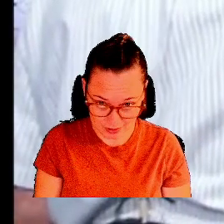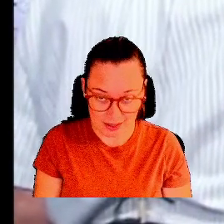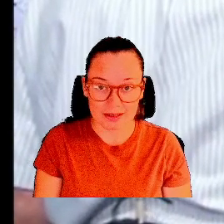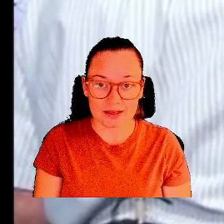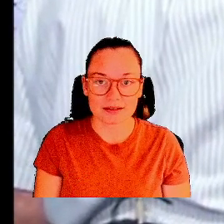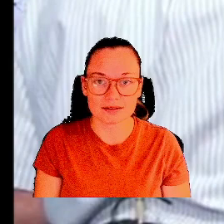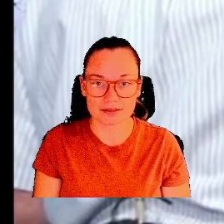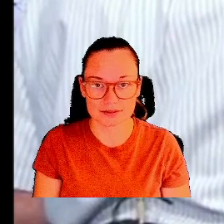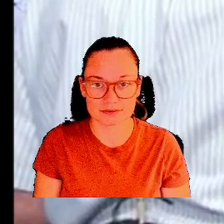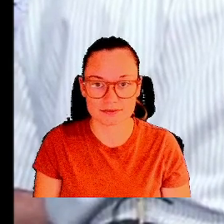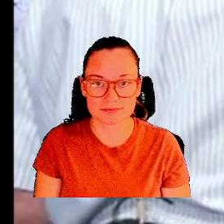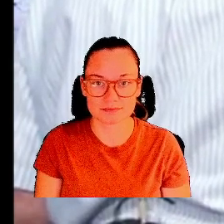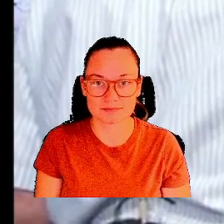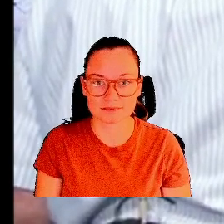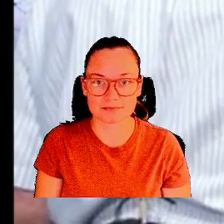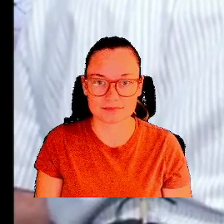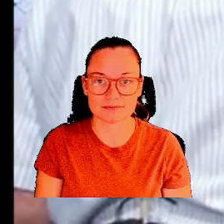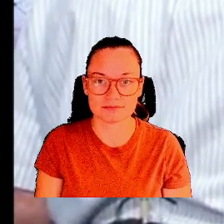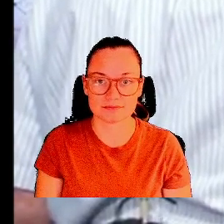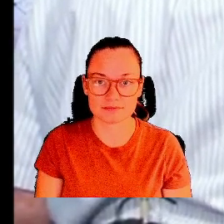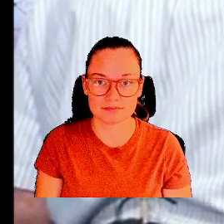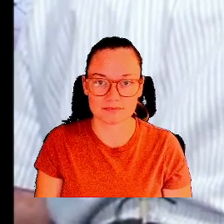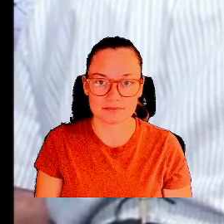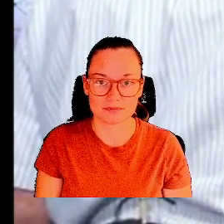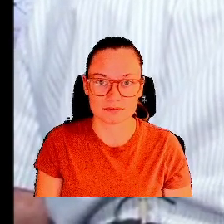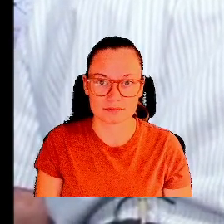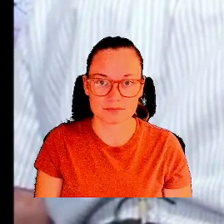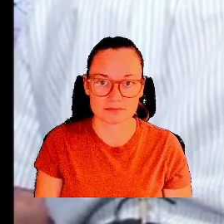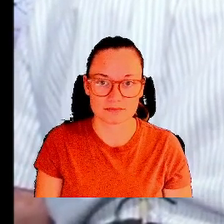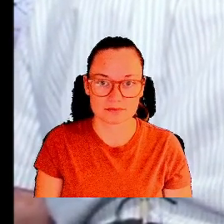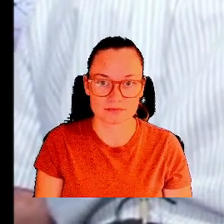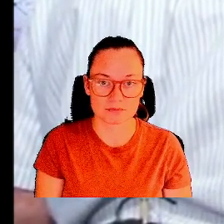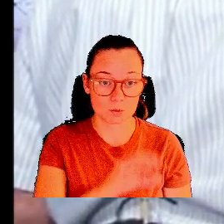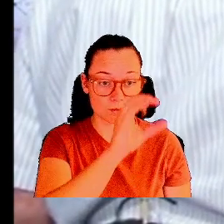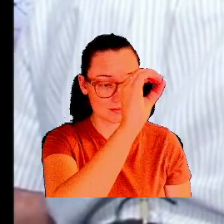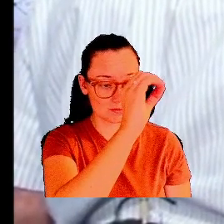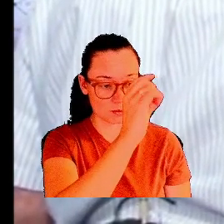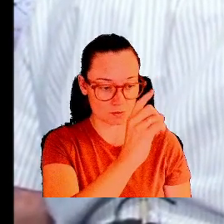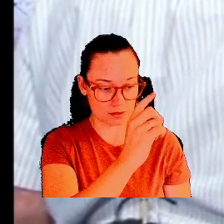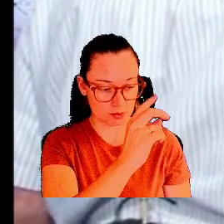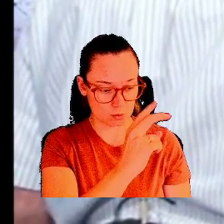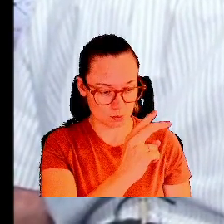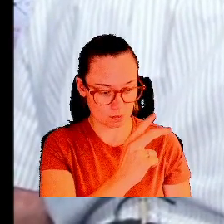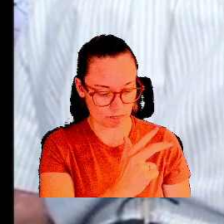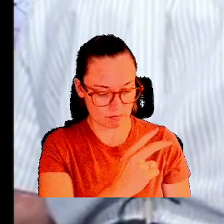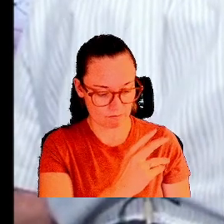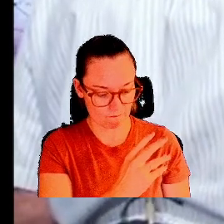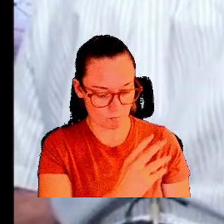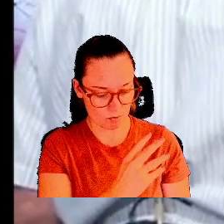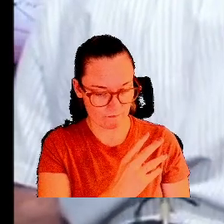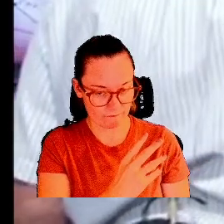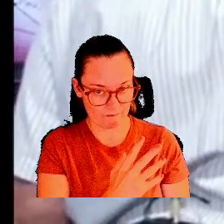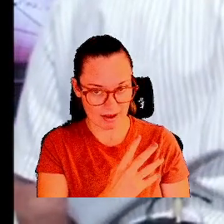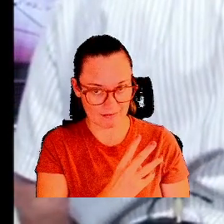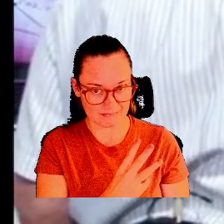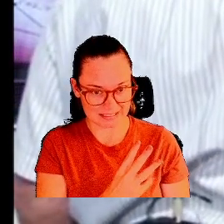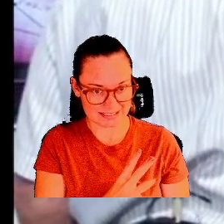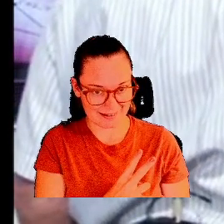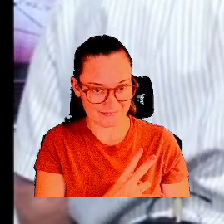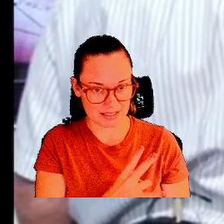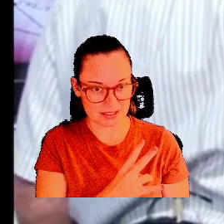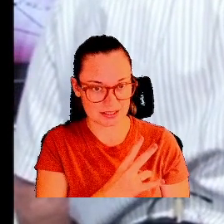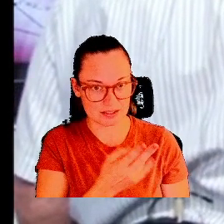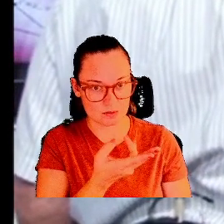that these numbers are going up by 1 each time,